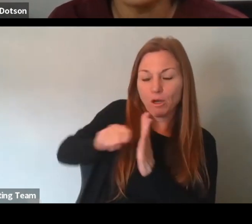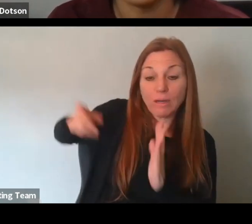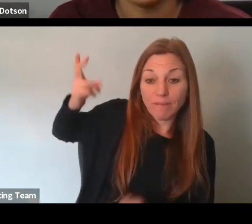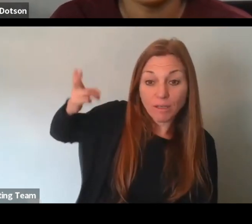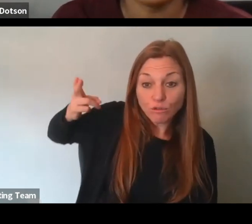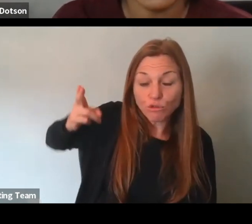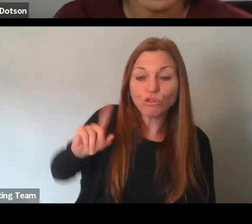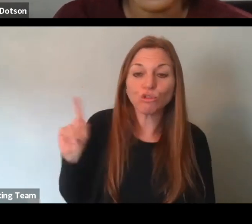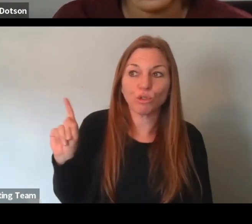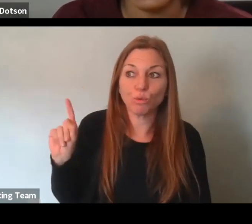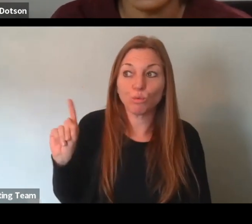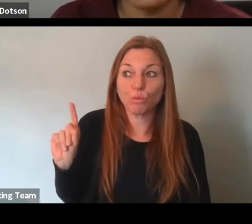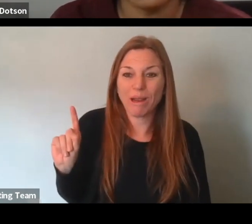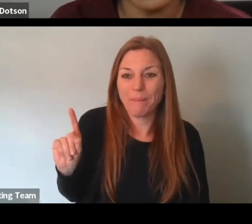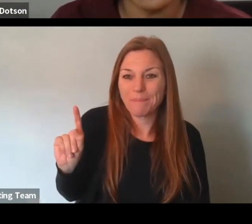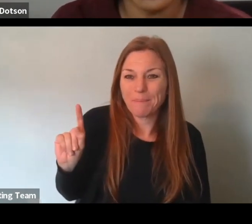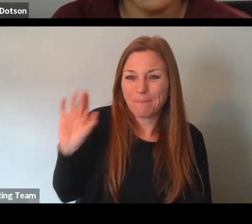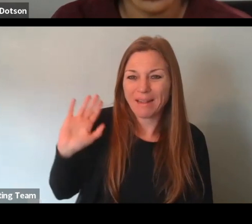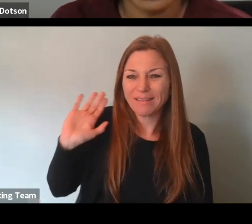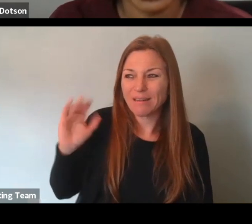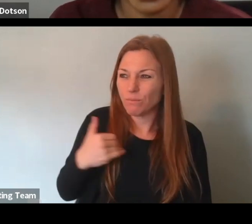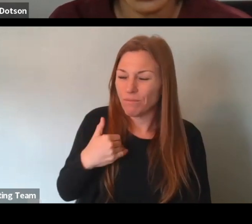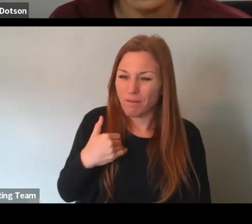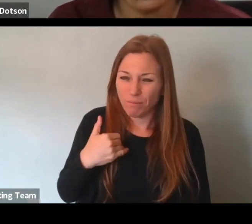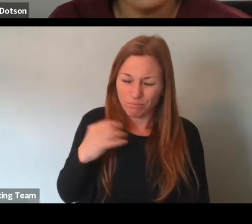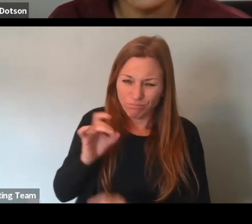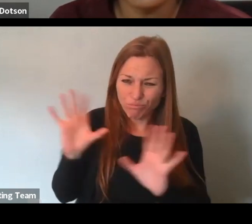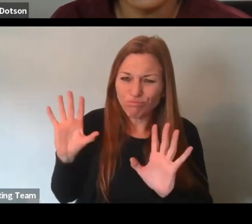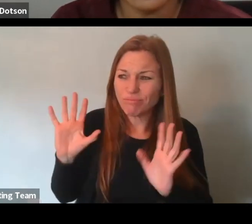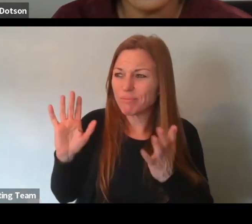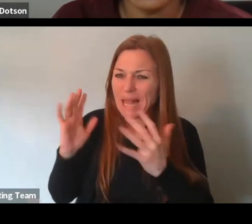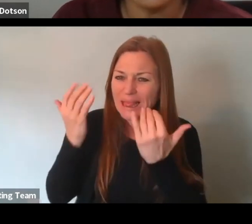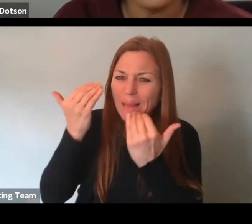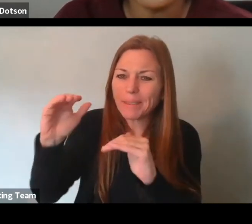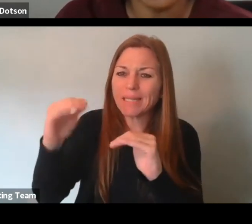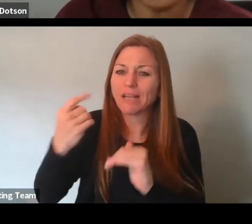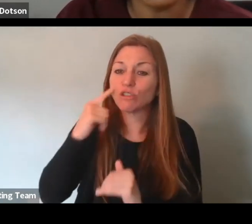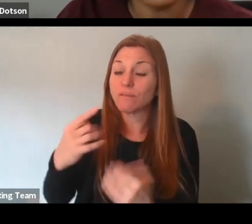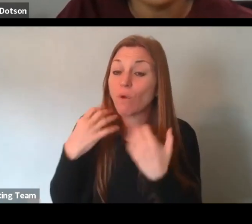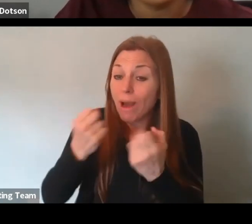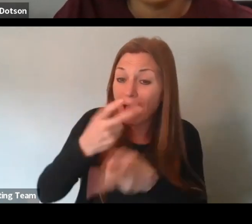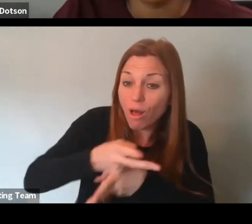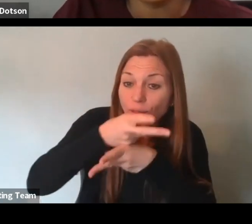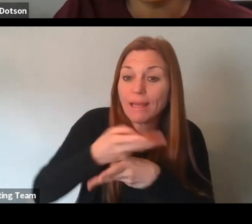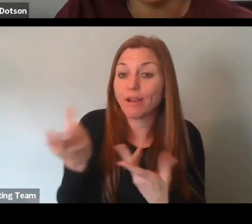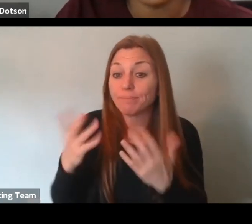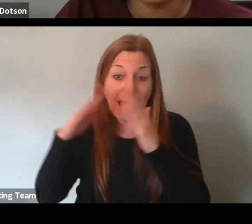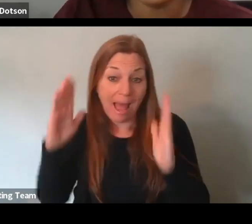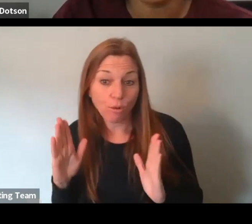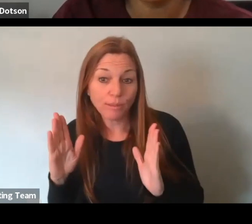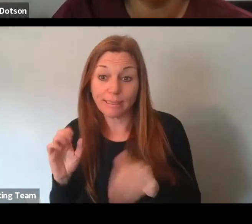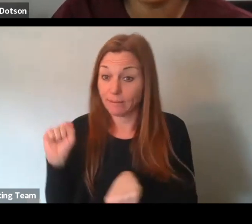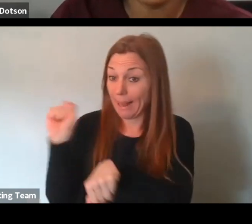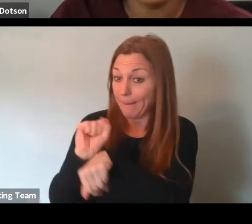limitations in the healthcare and housing and employment, and that some of those things do continue